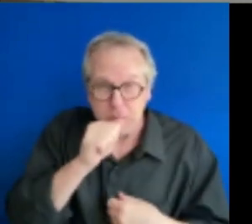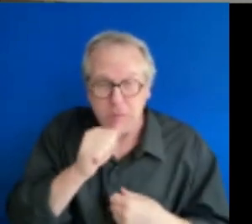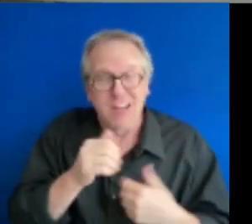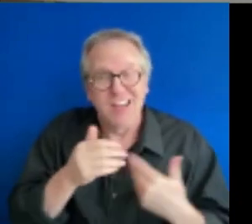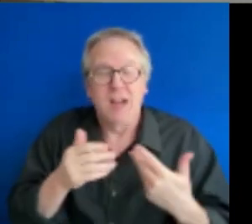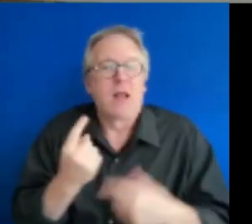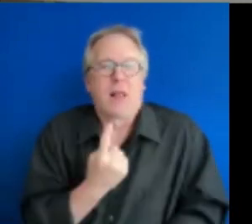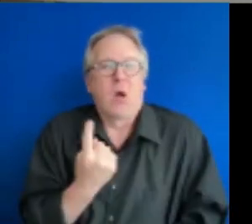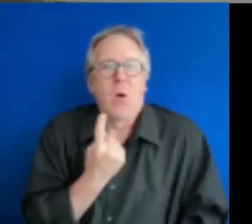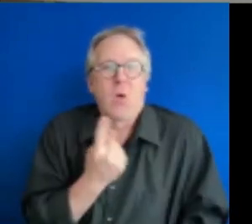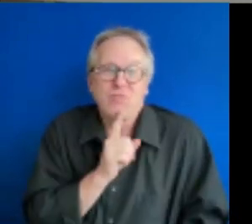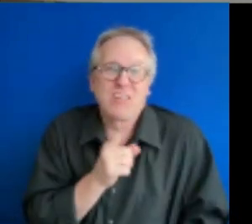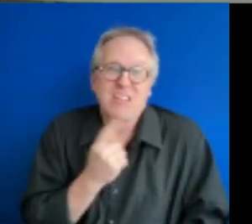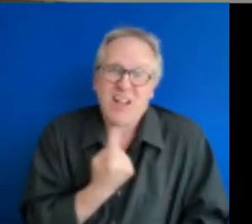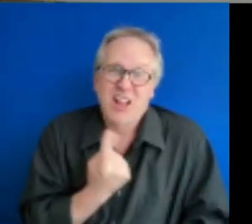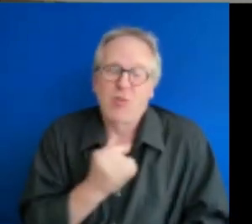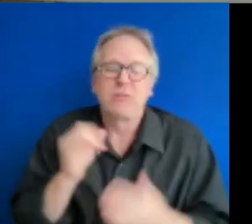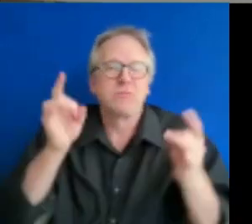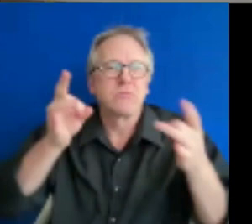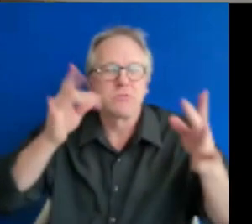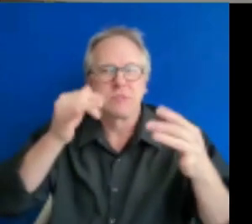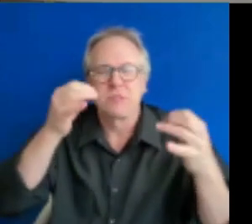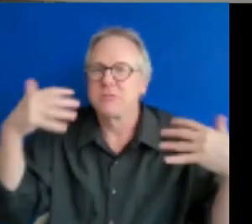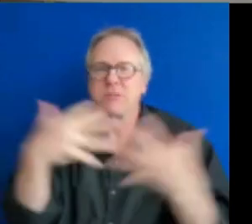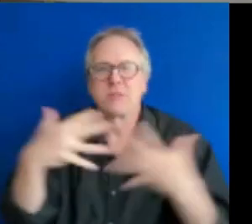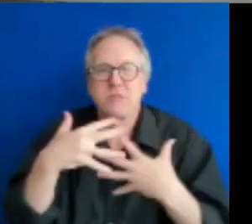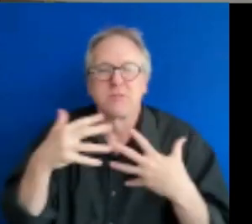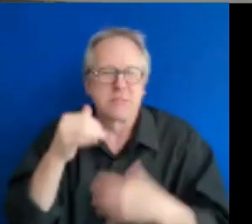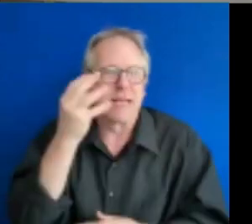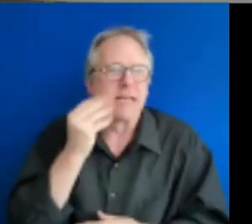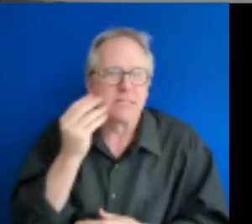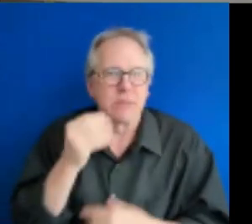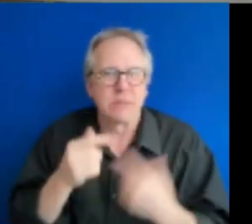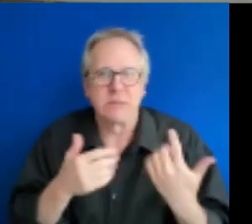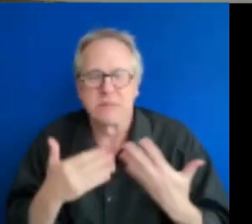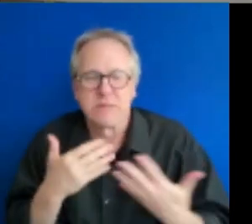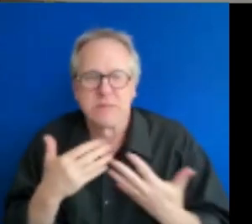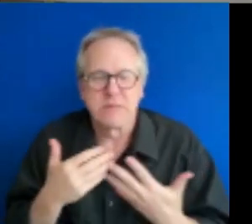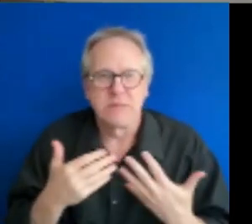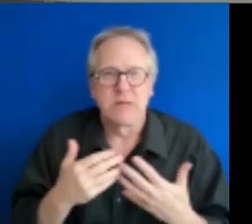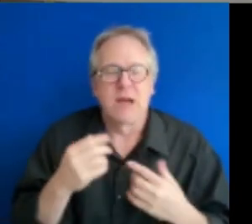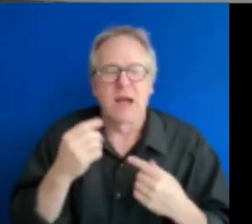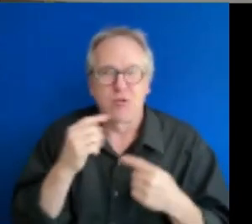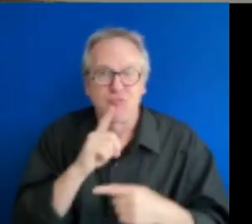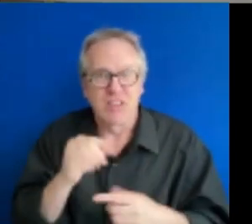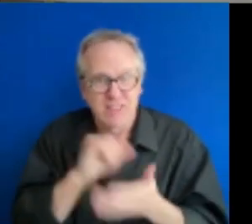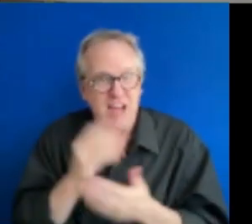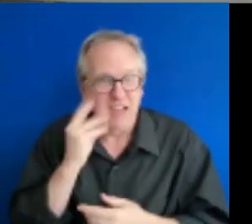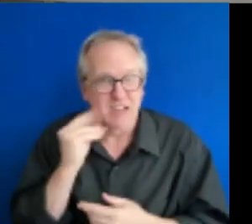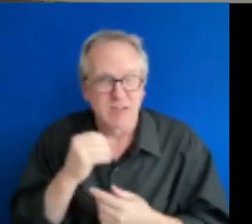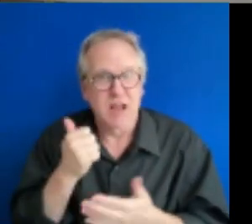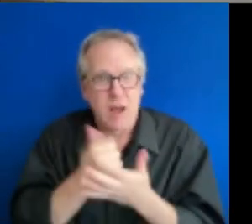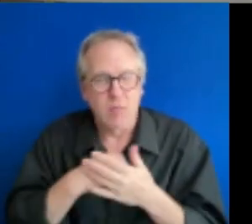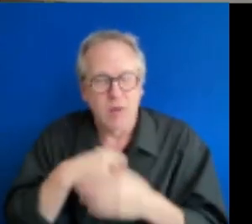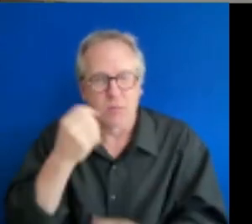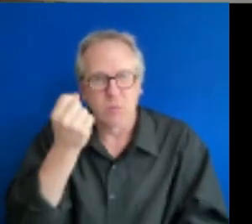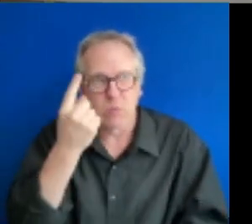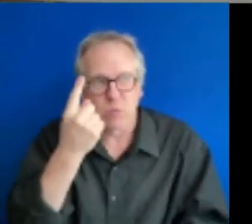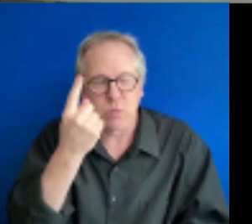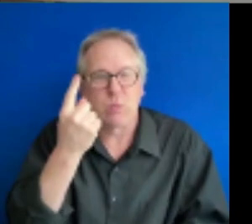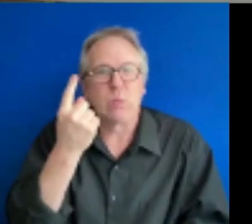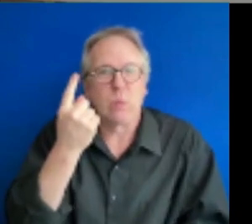pretty much alone, and that was a terrifying experience for me, and really opened my eyes to the